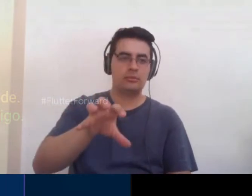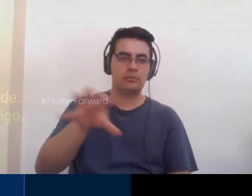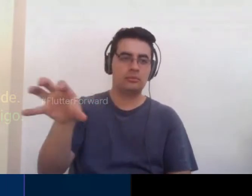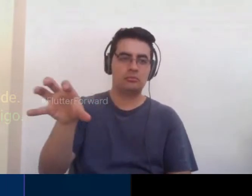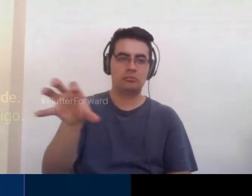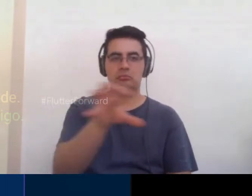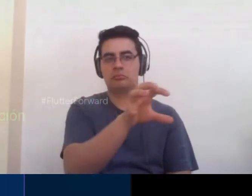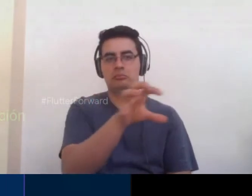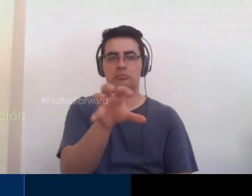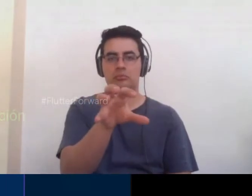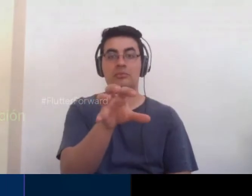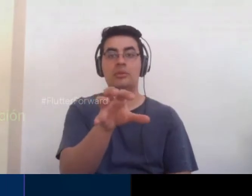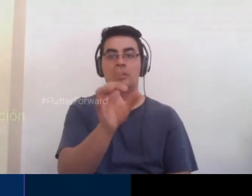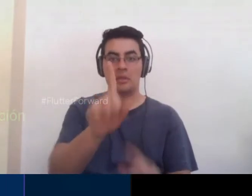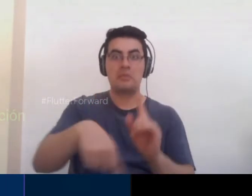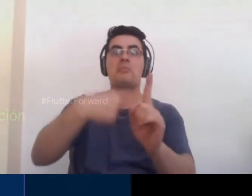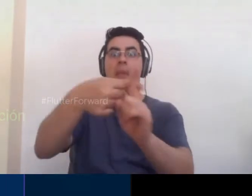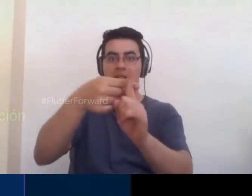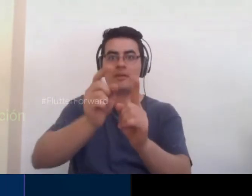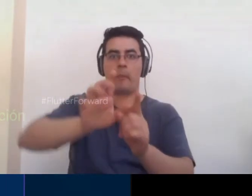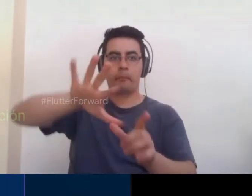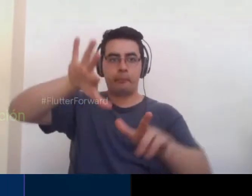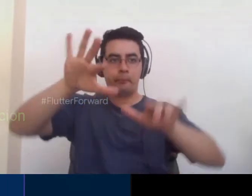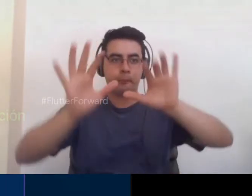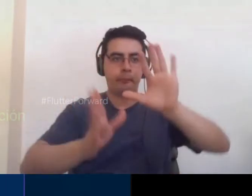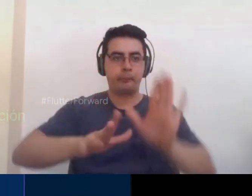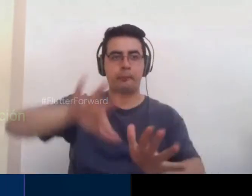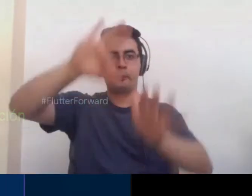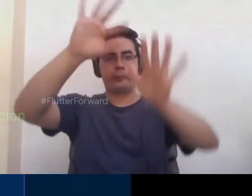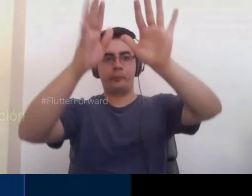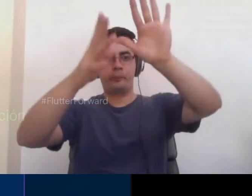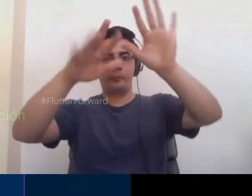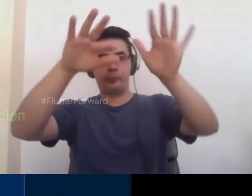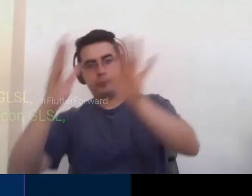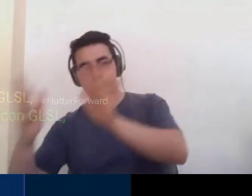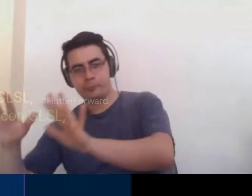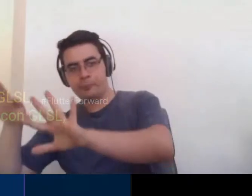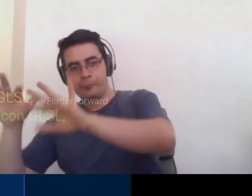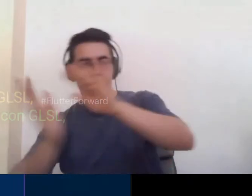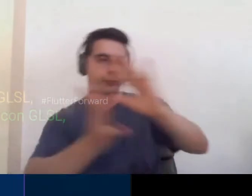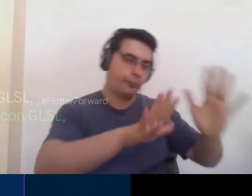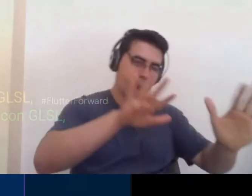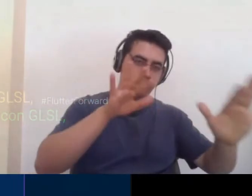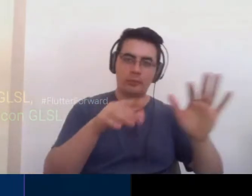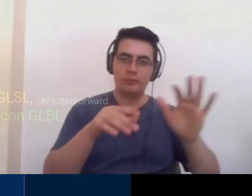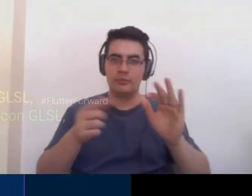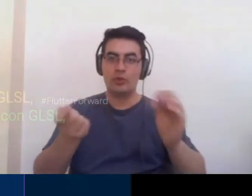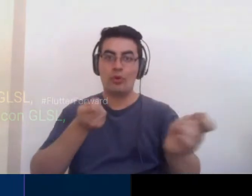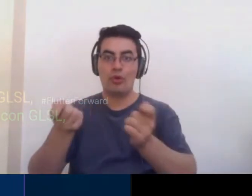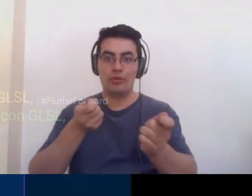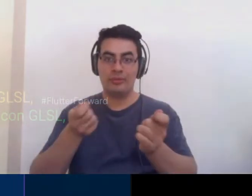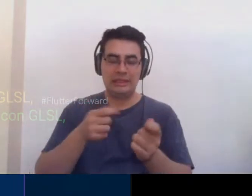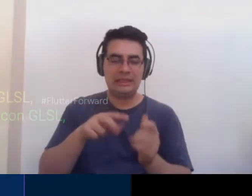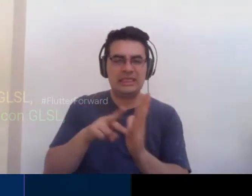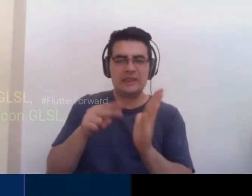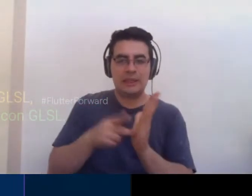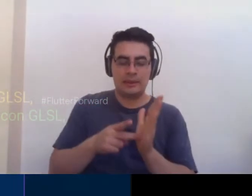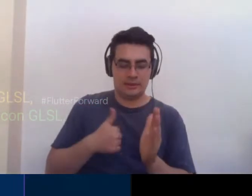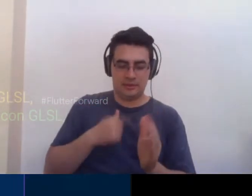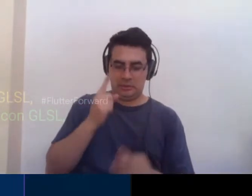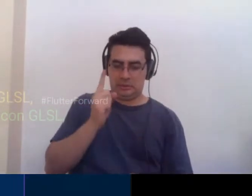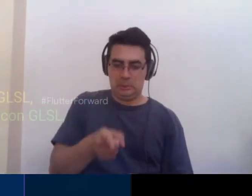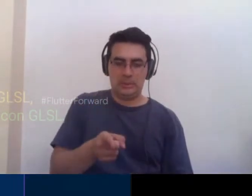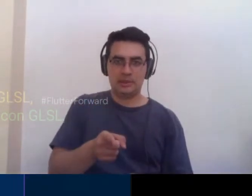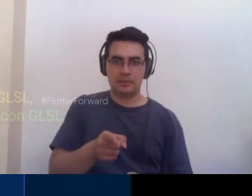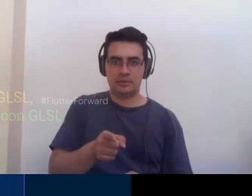of the code, but here we're connecting an animation value into the fragment shader object we just coded